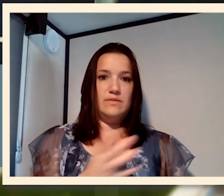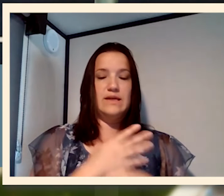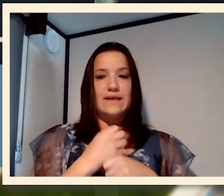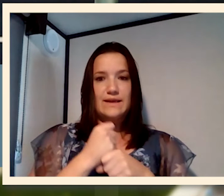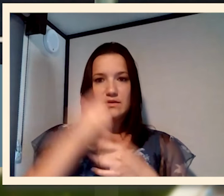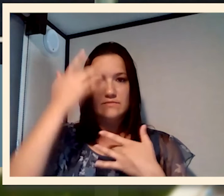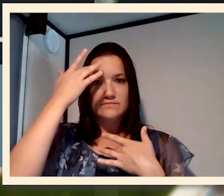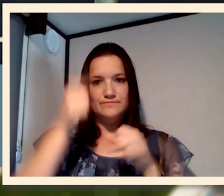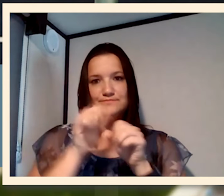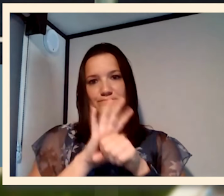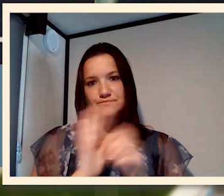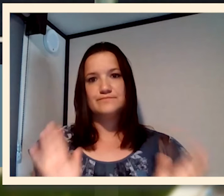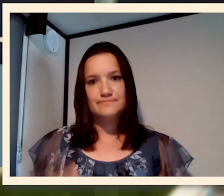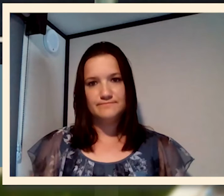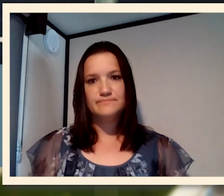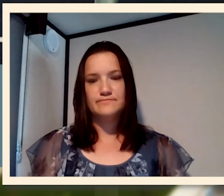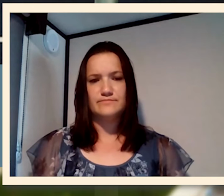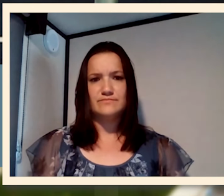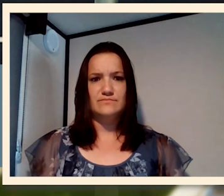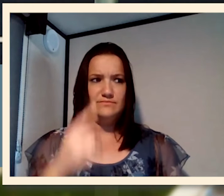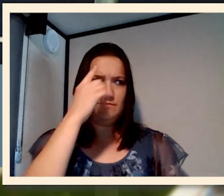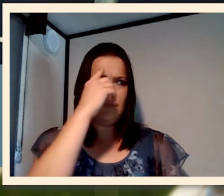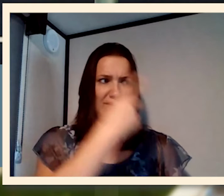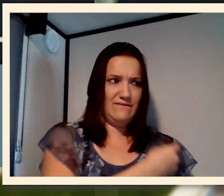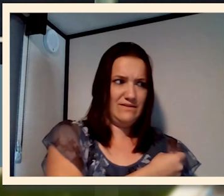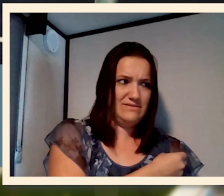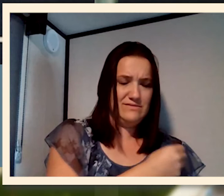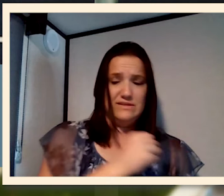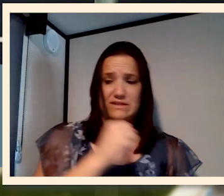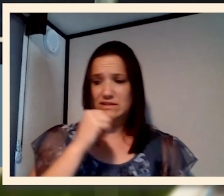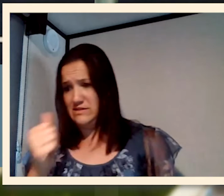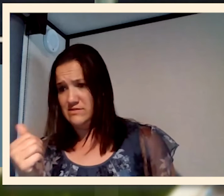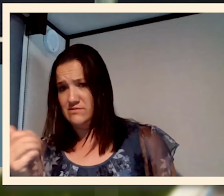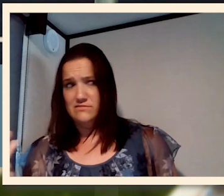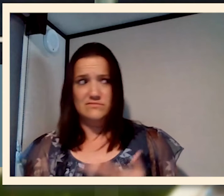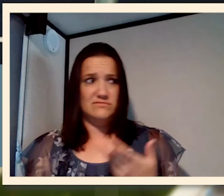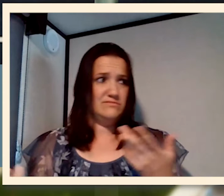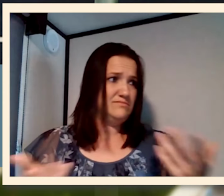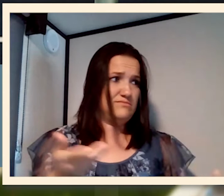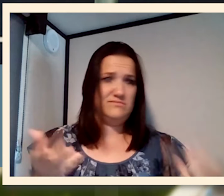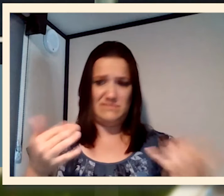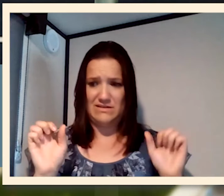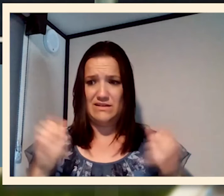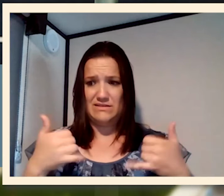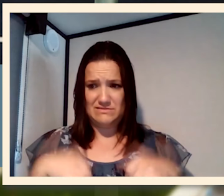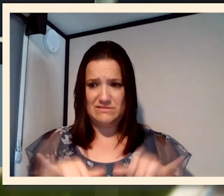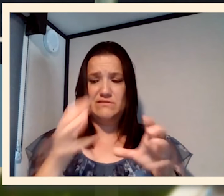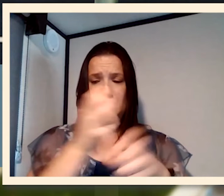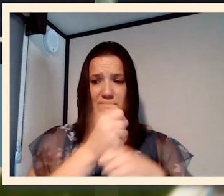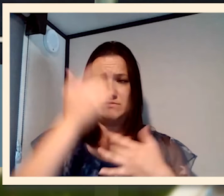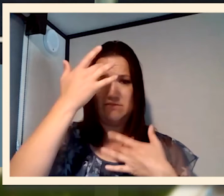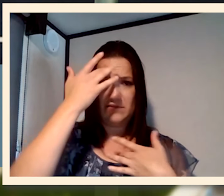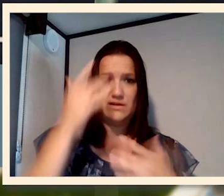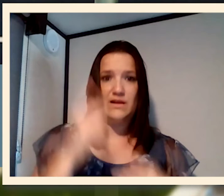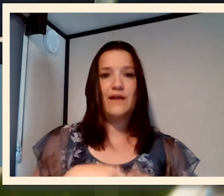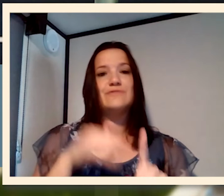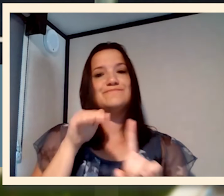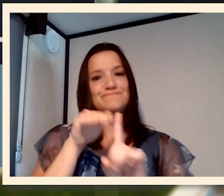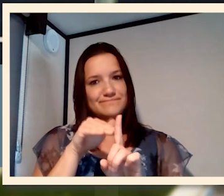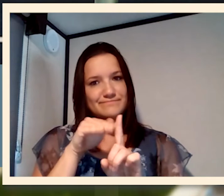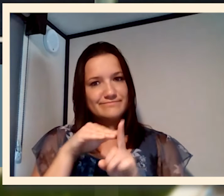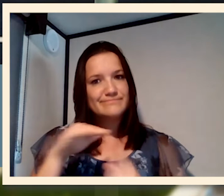unvaccinated people contracting COVID. And it seems like whether you're vaccinated or not, you're just as susceptible